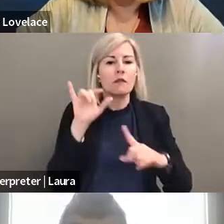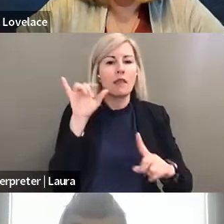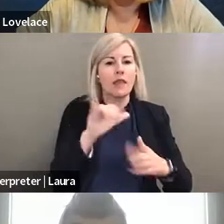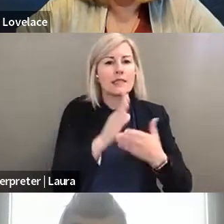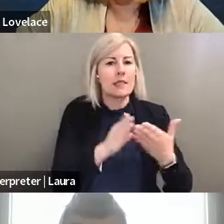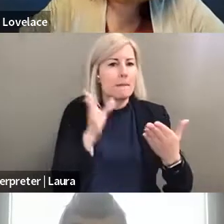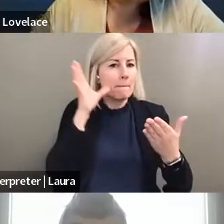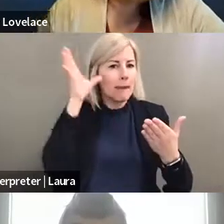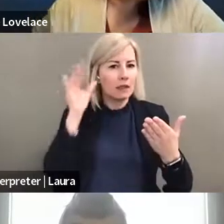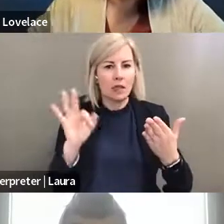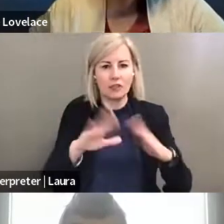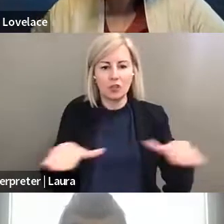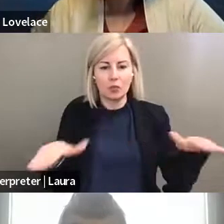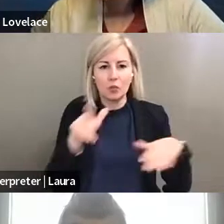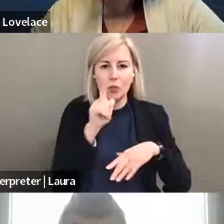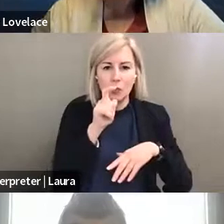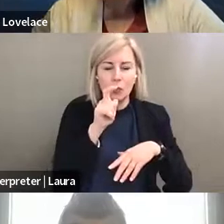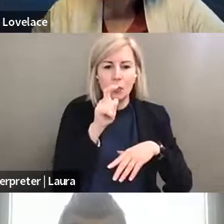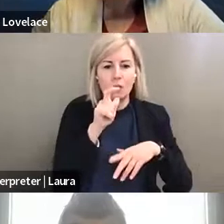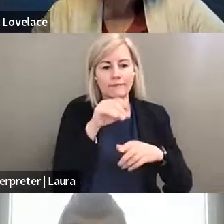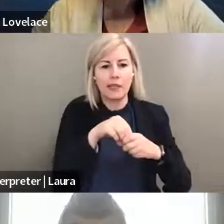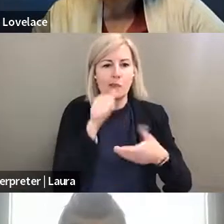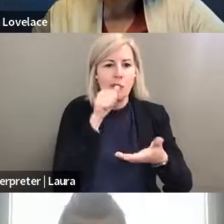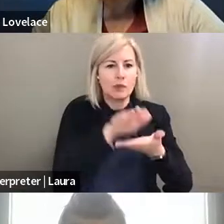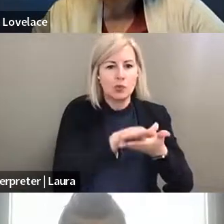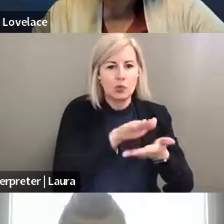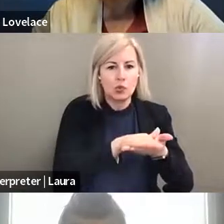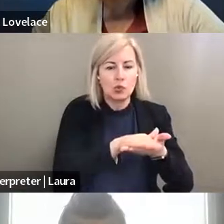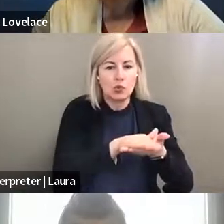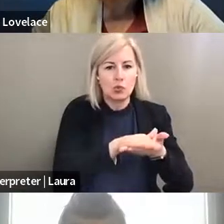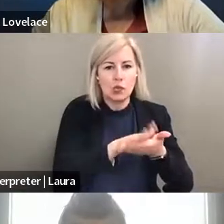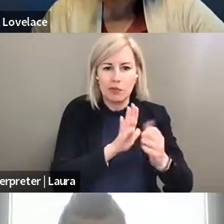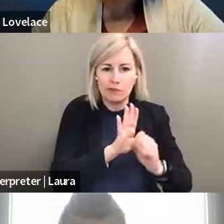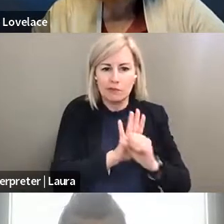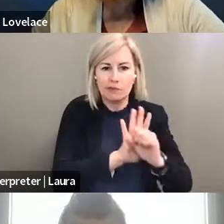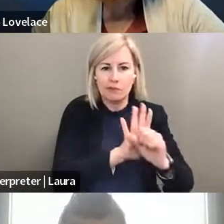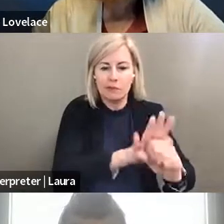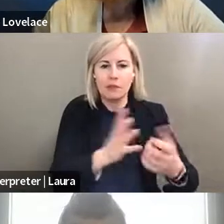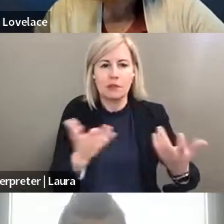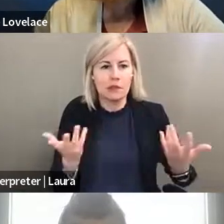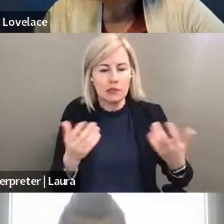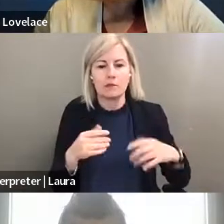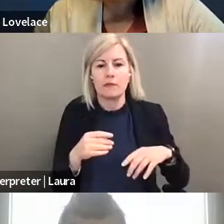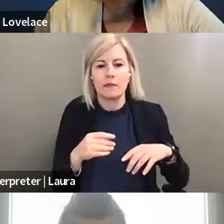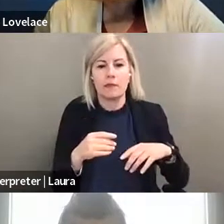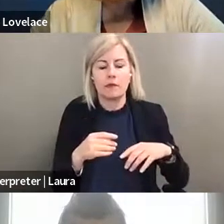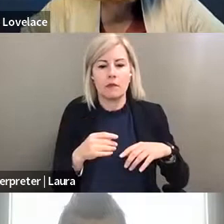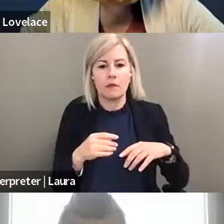parents of children that are in private schools had been pushing for. They were unable to get